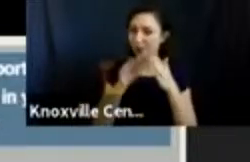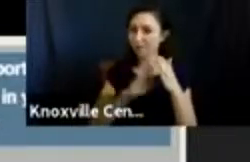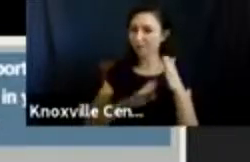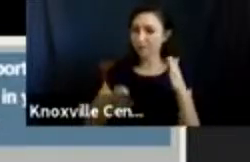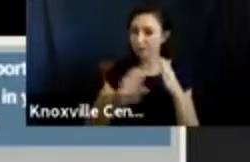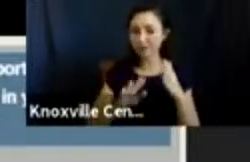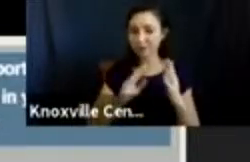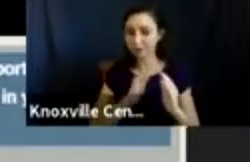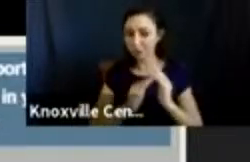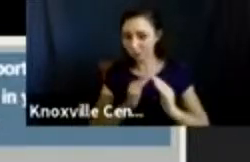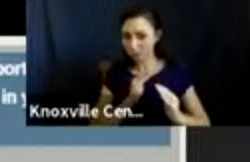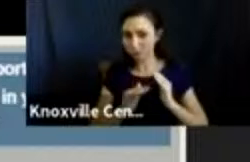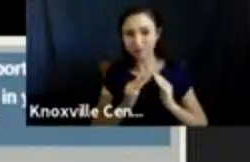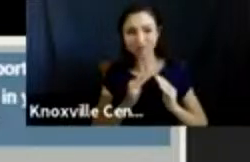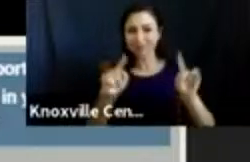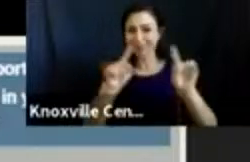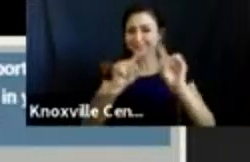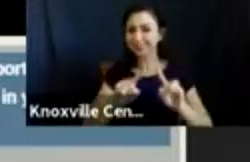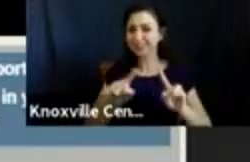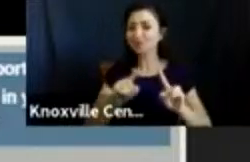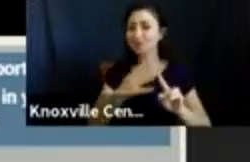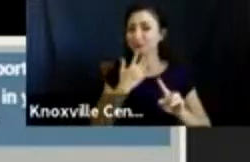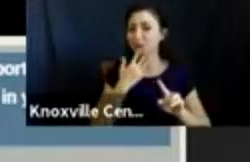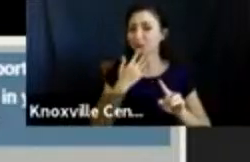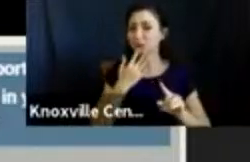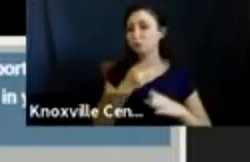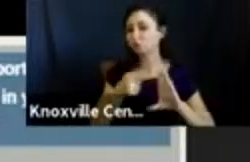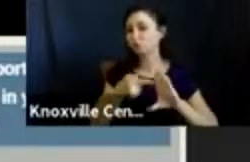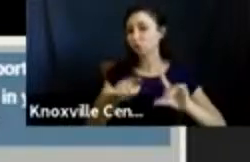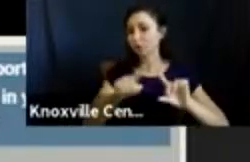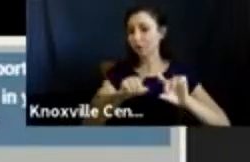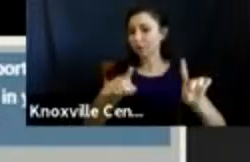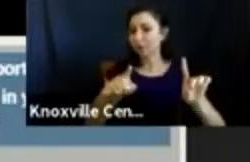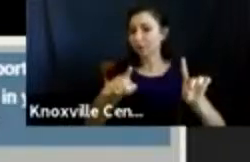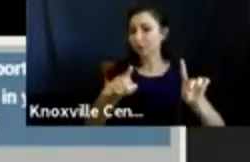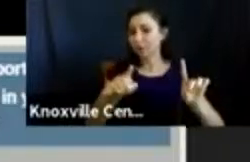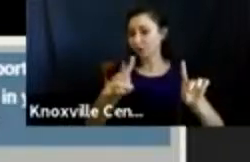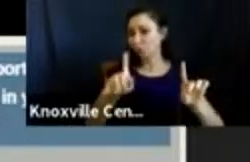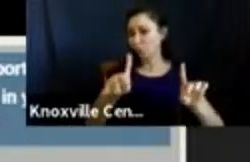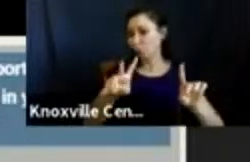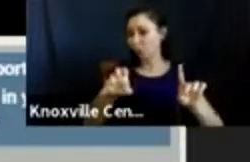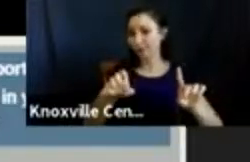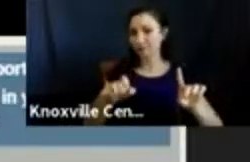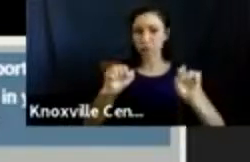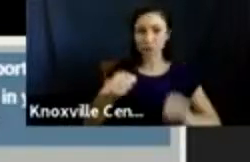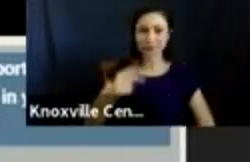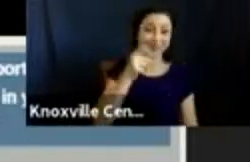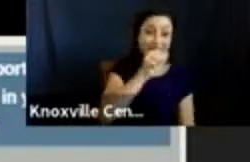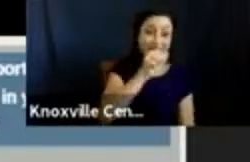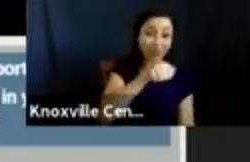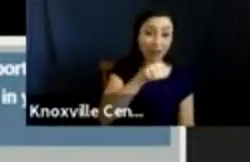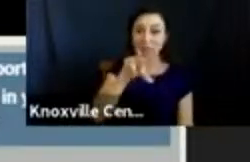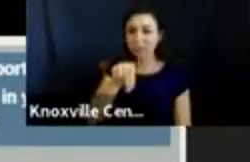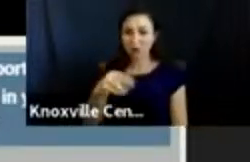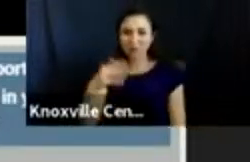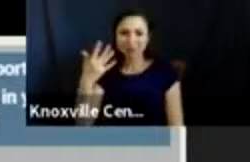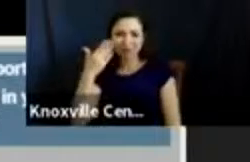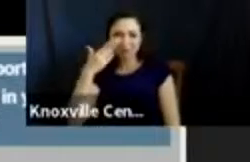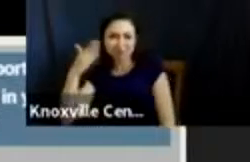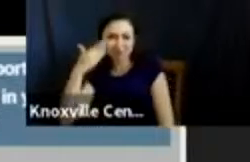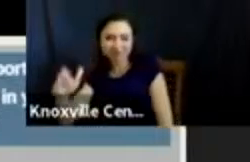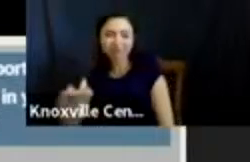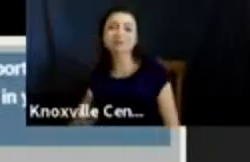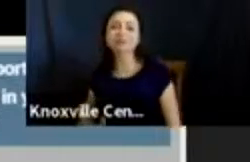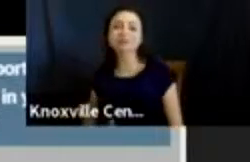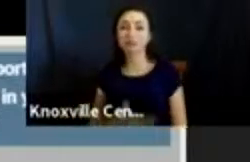colors here are the different waves. We have yes, no, and not sure. Importantly here is that that doesn't, just because 3 and